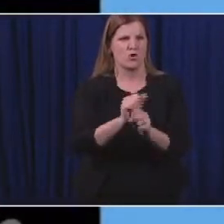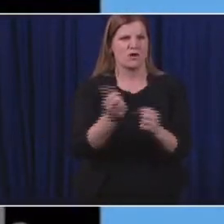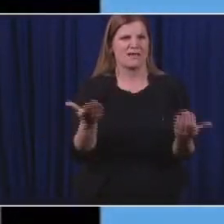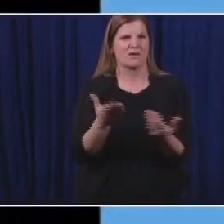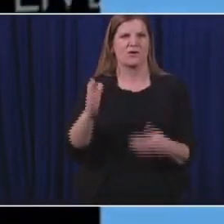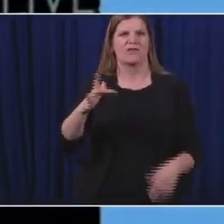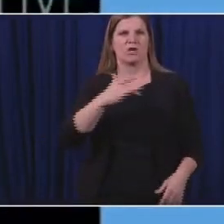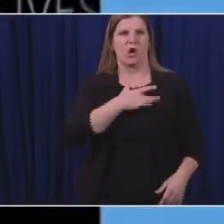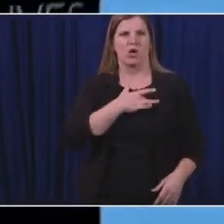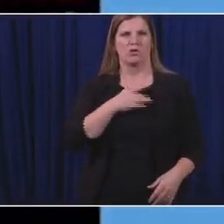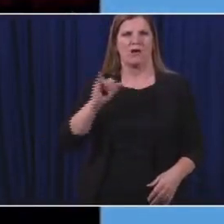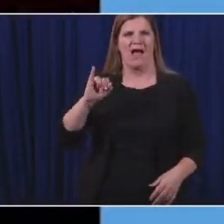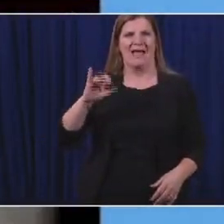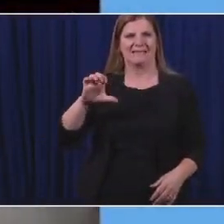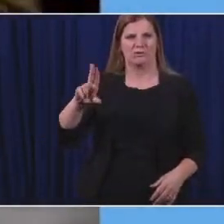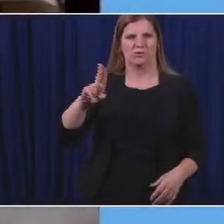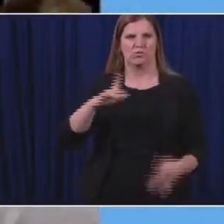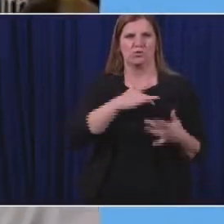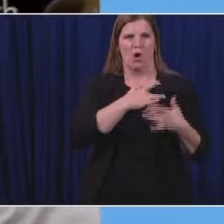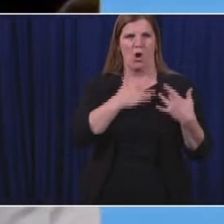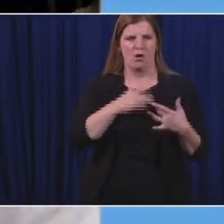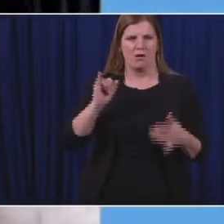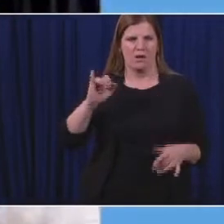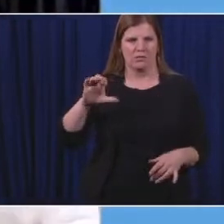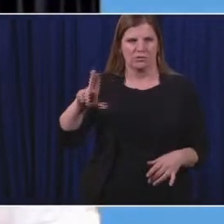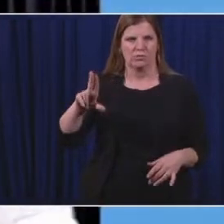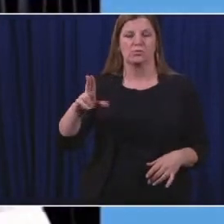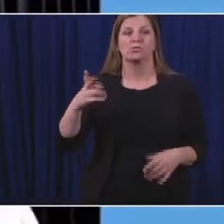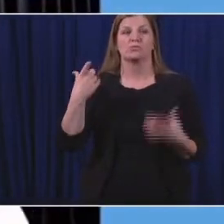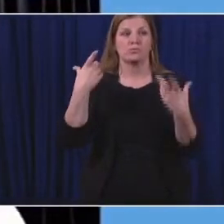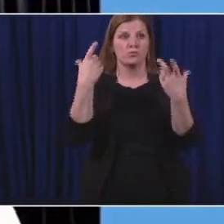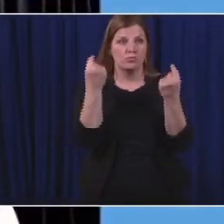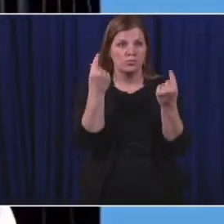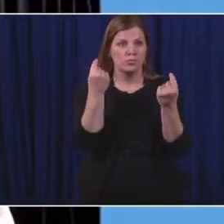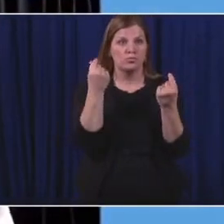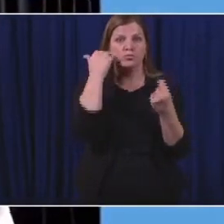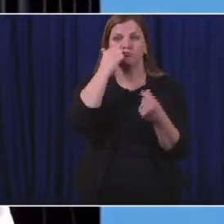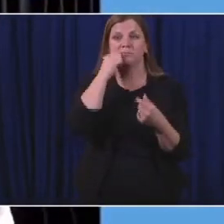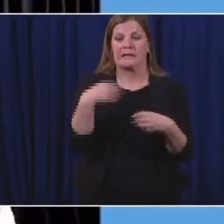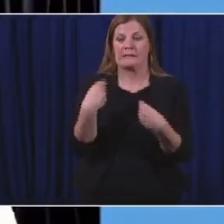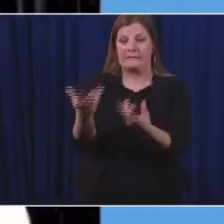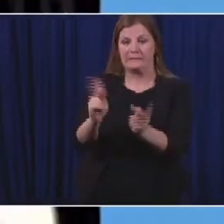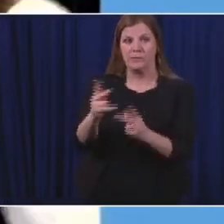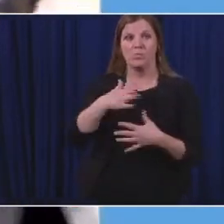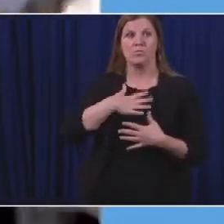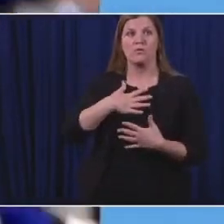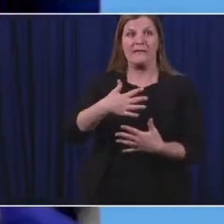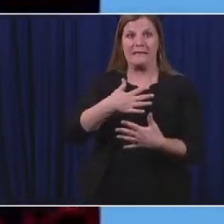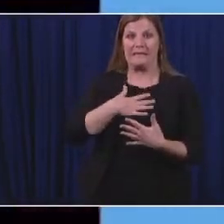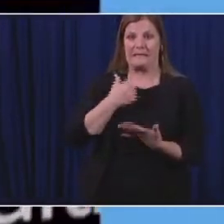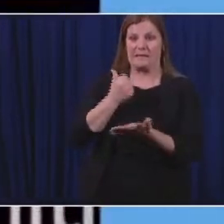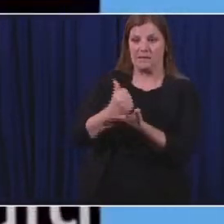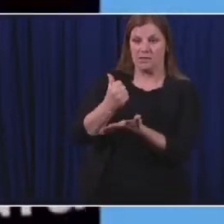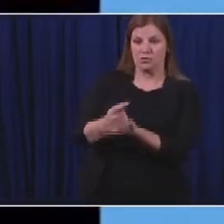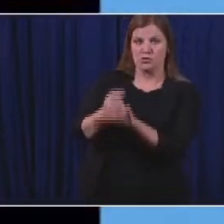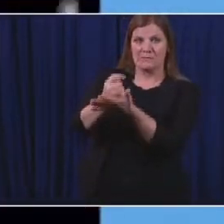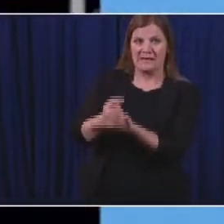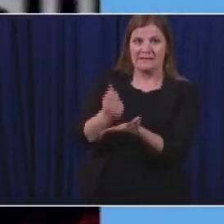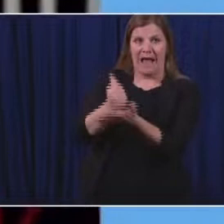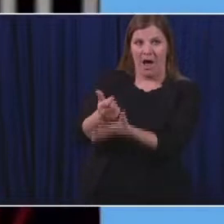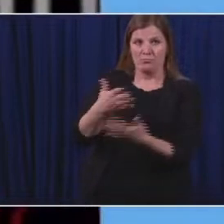Hospital. Some of our everyday tasks as respiratory therapists are to give breathing treatments, to intubate